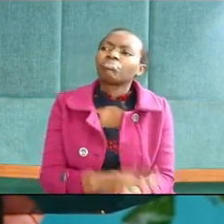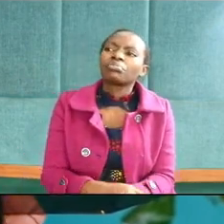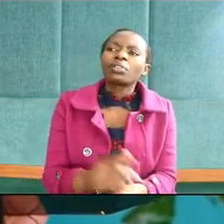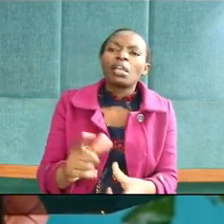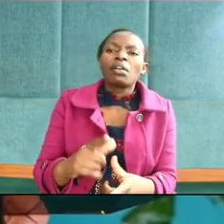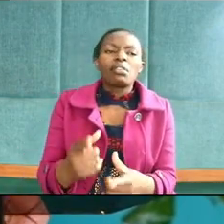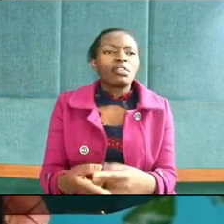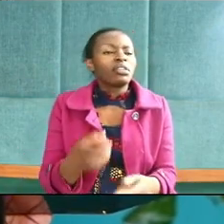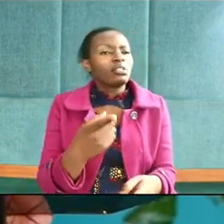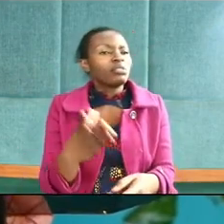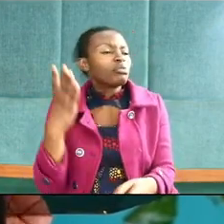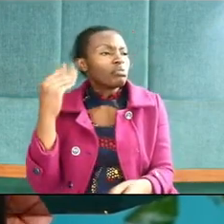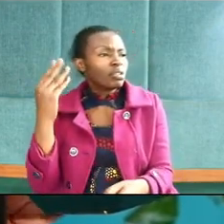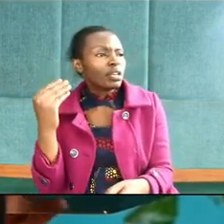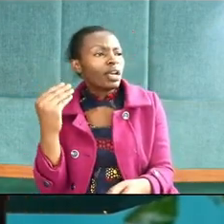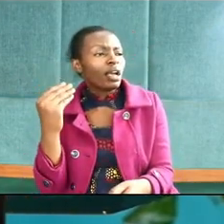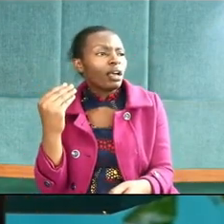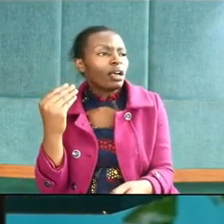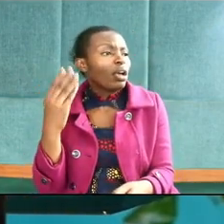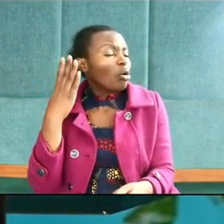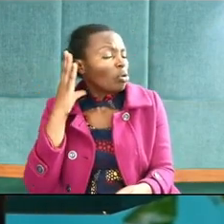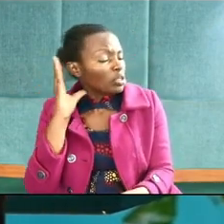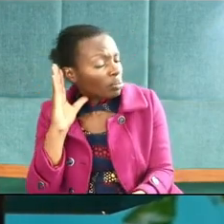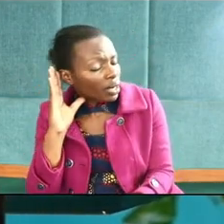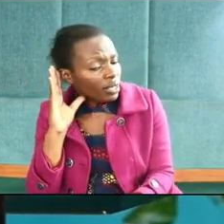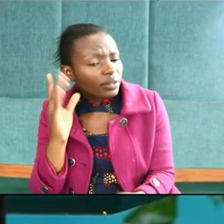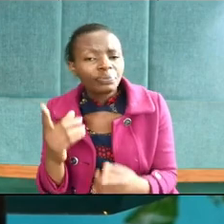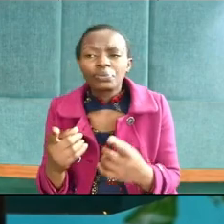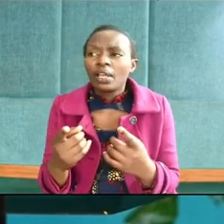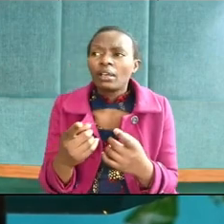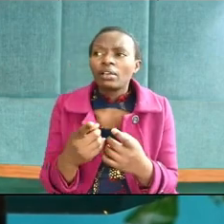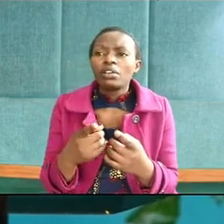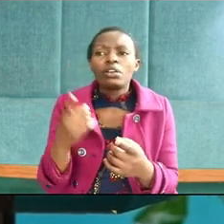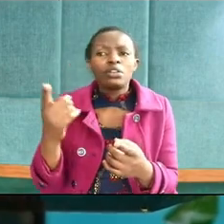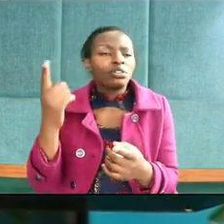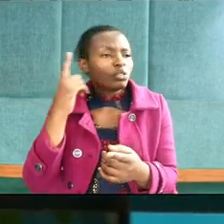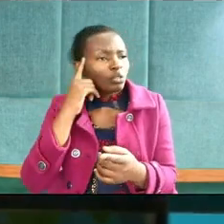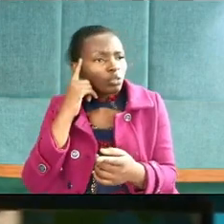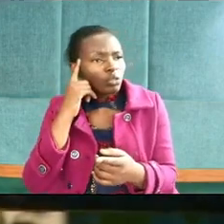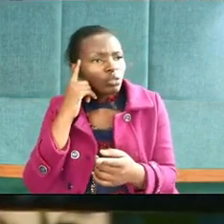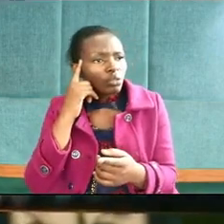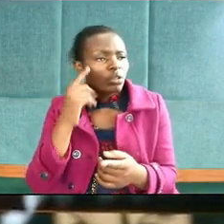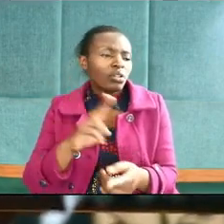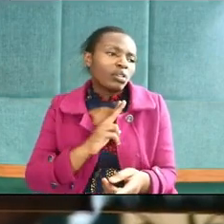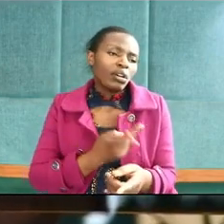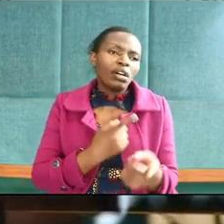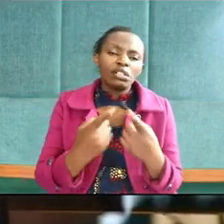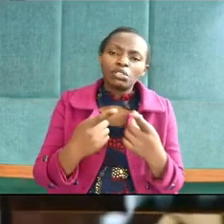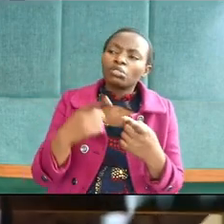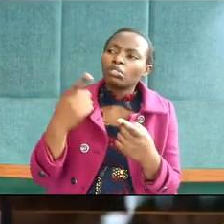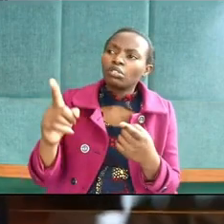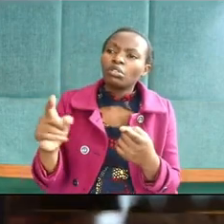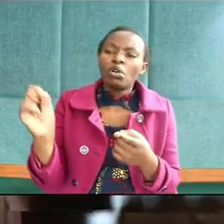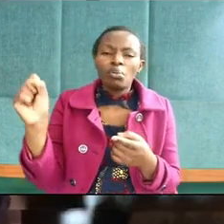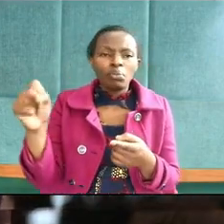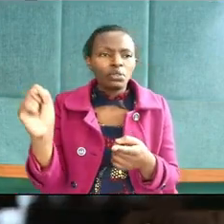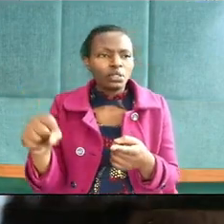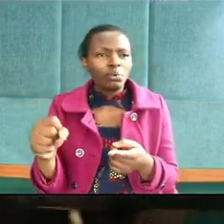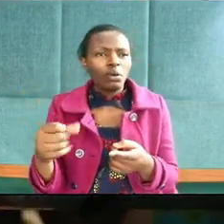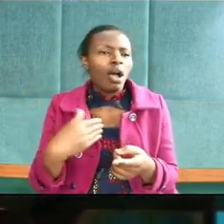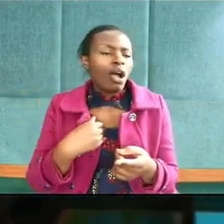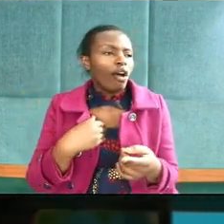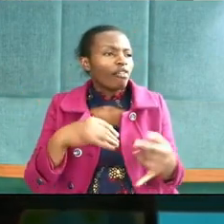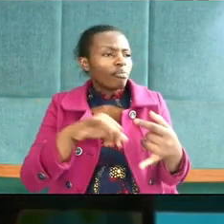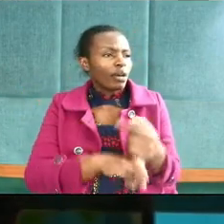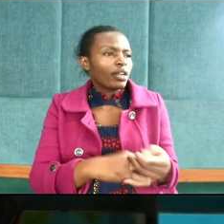And then you hear whisperings. You know, We told you could have married from the village, our